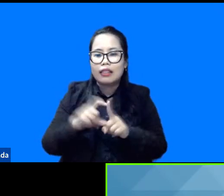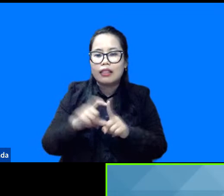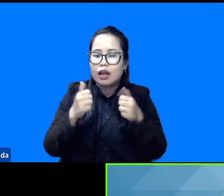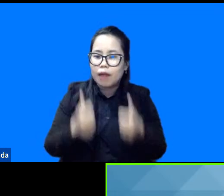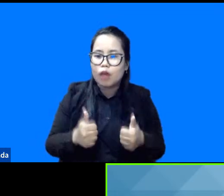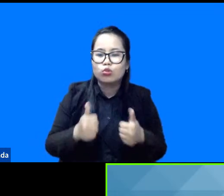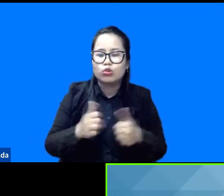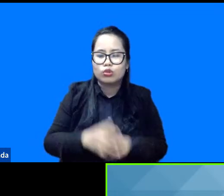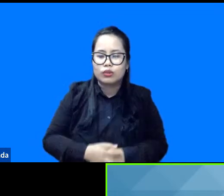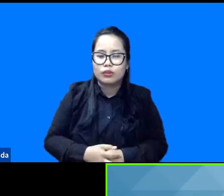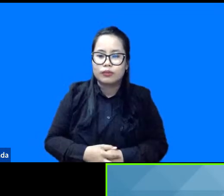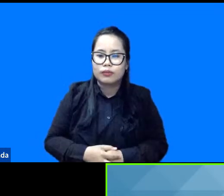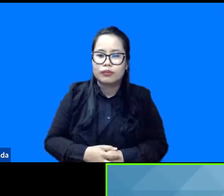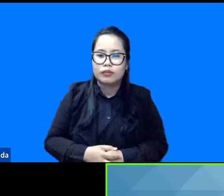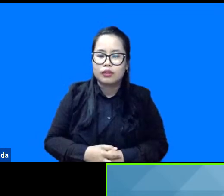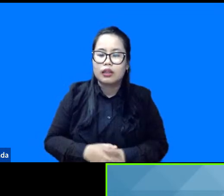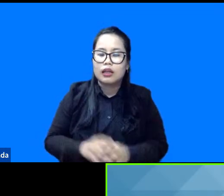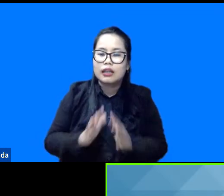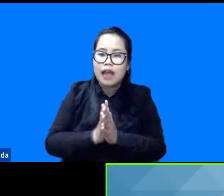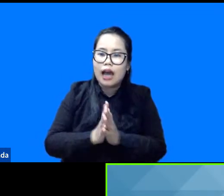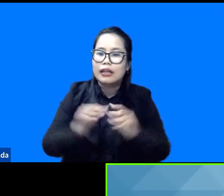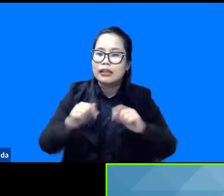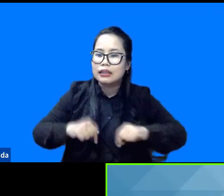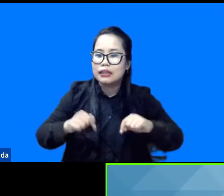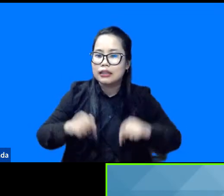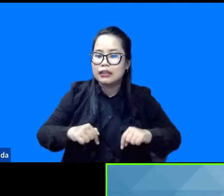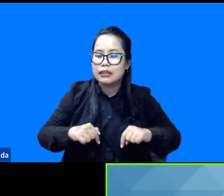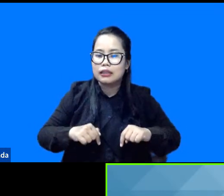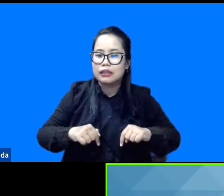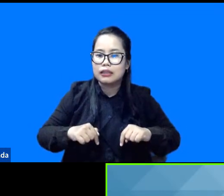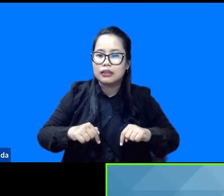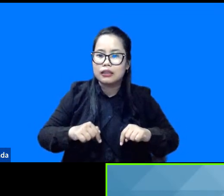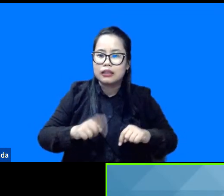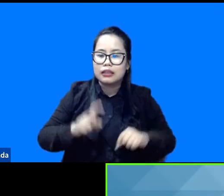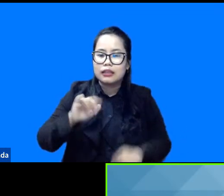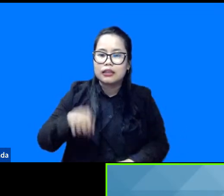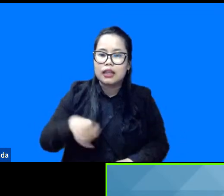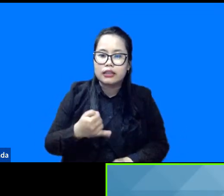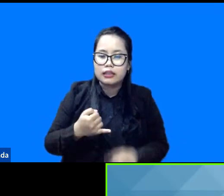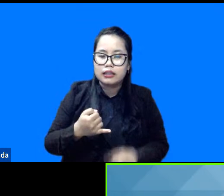it becomes more important, yeah, and it becomes more